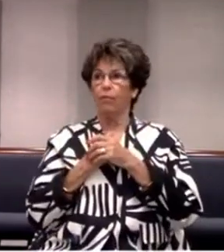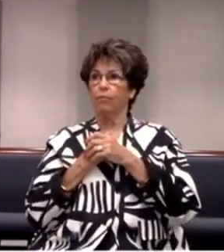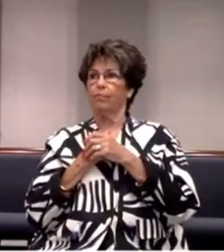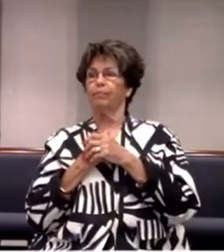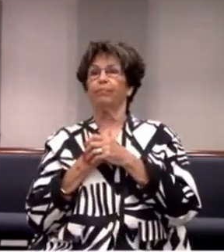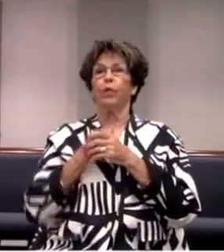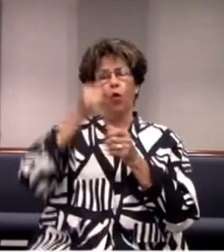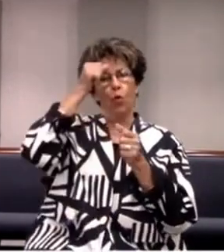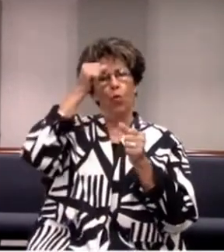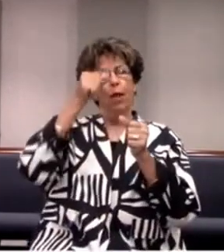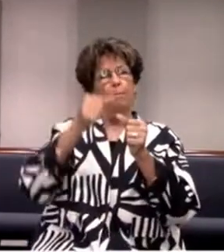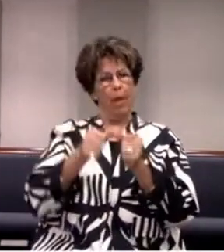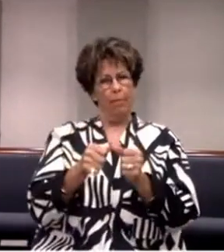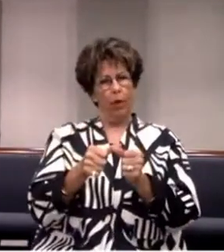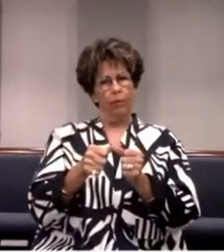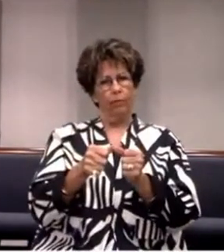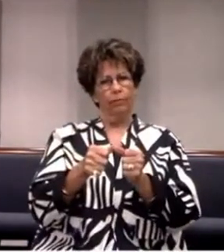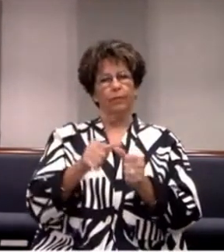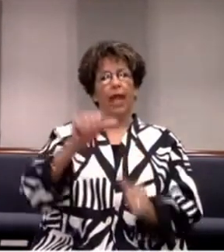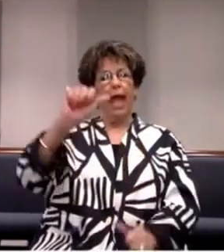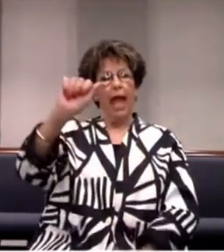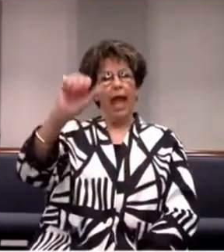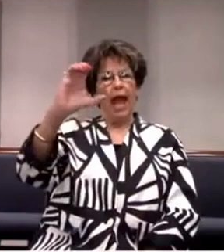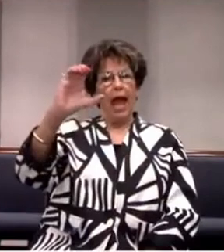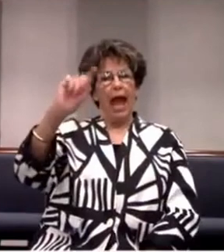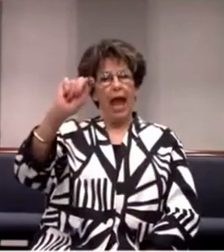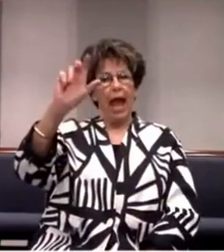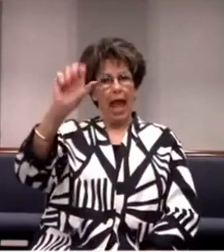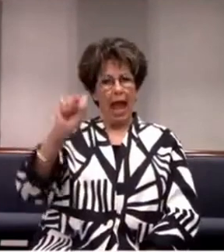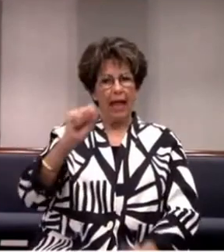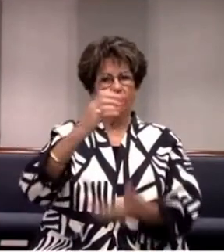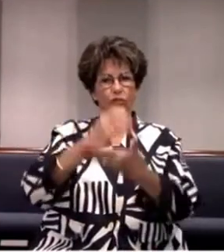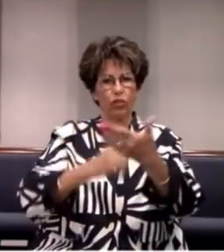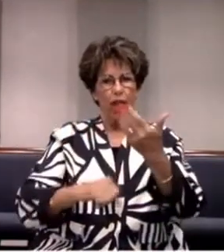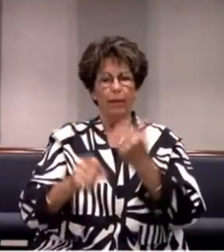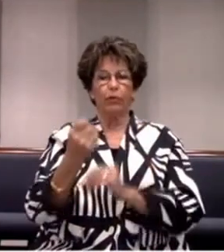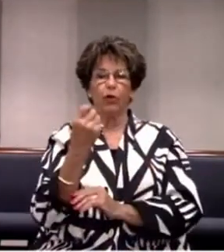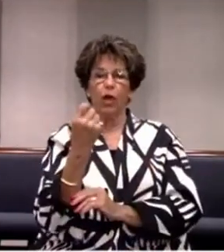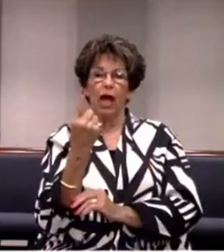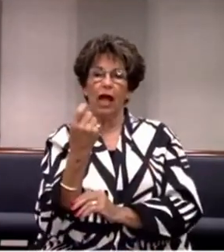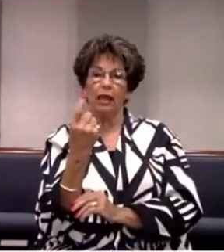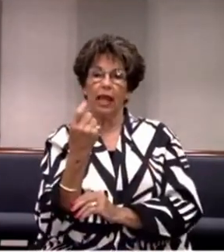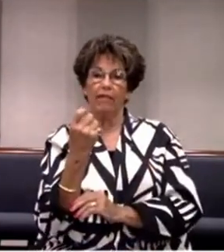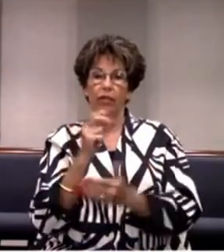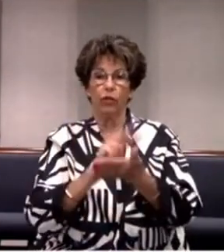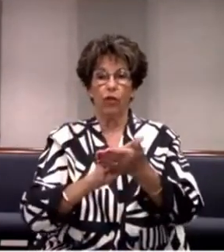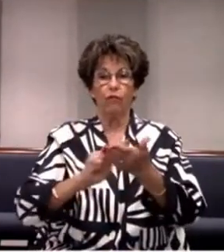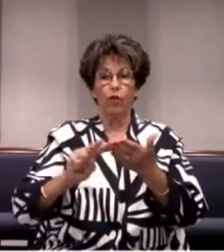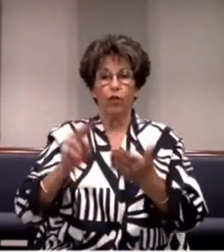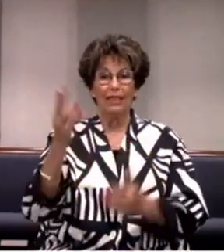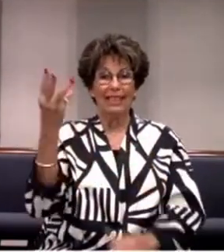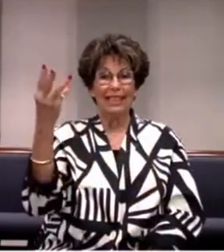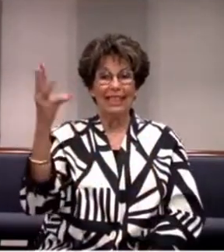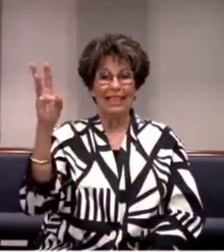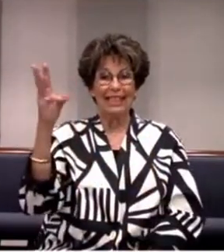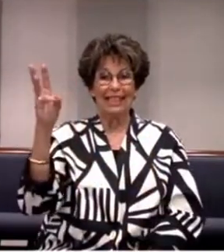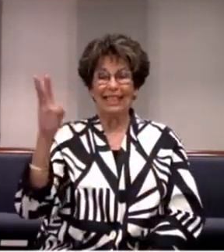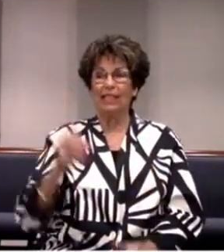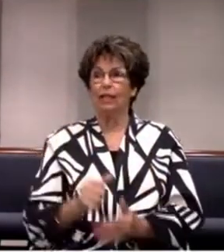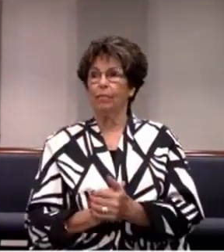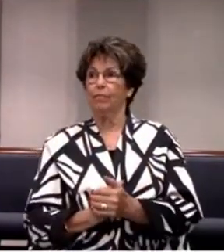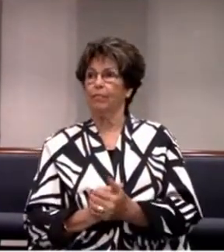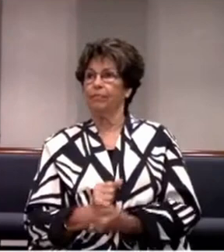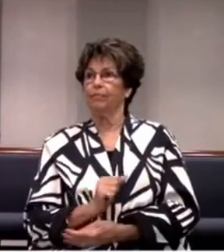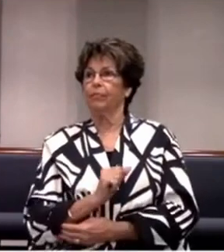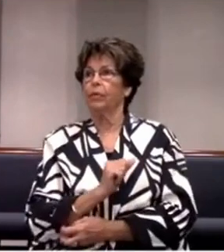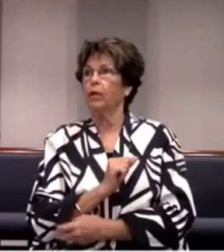like you to go tonight to Acts chapter 11, verse number 16. And when I read it to you and